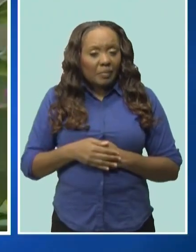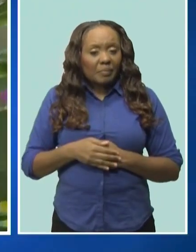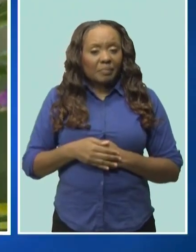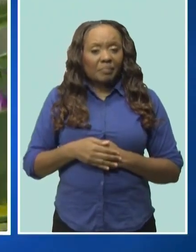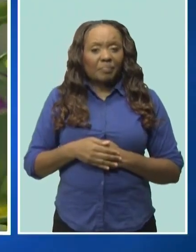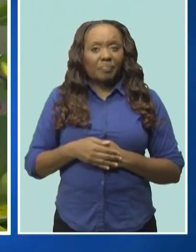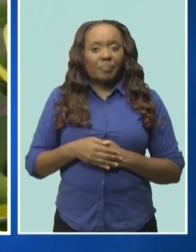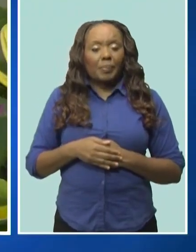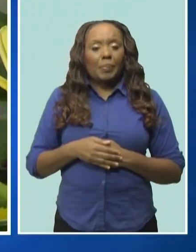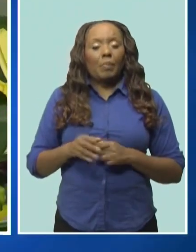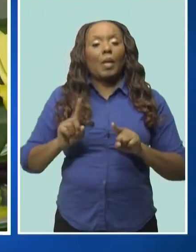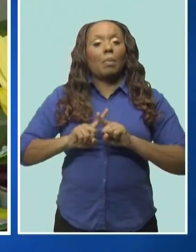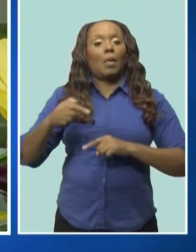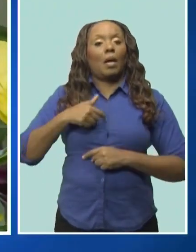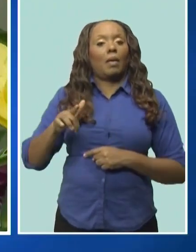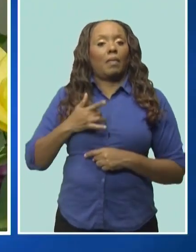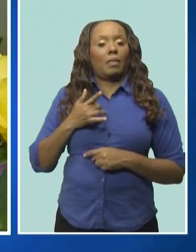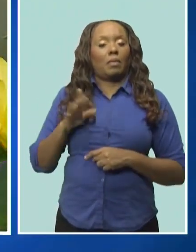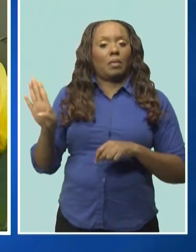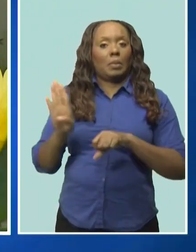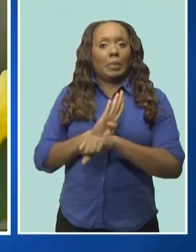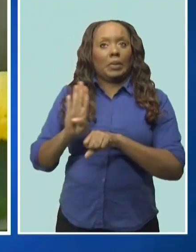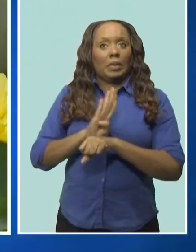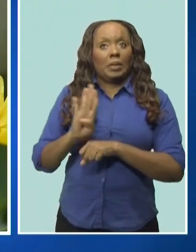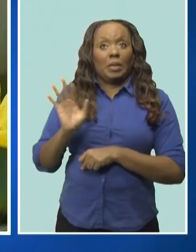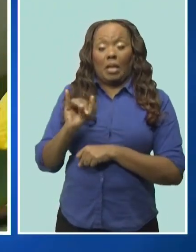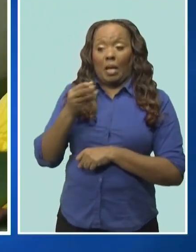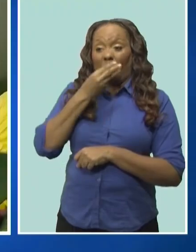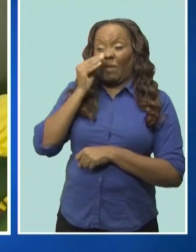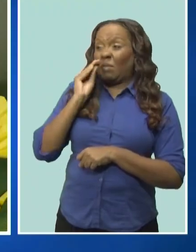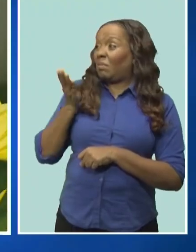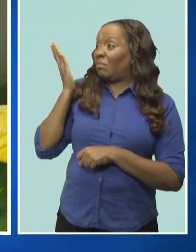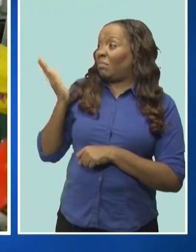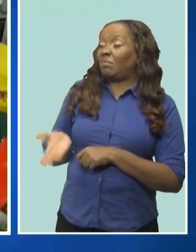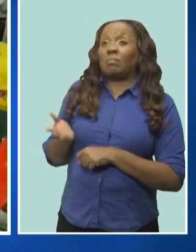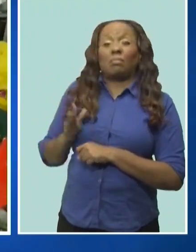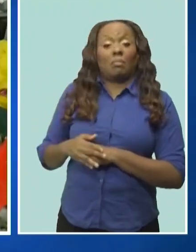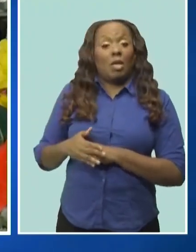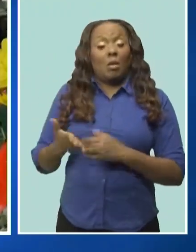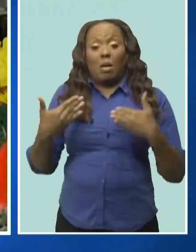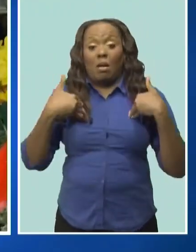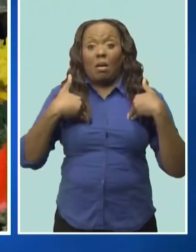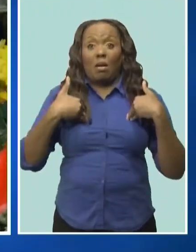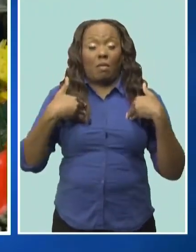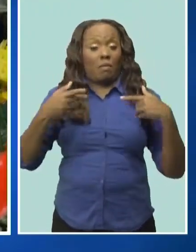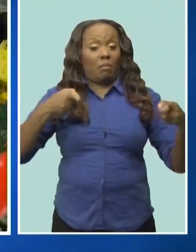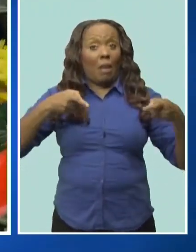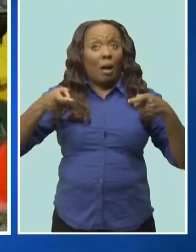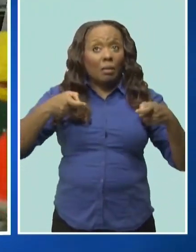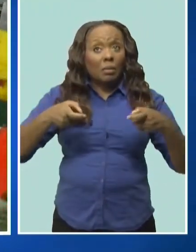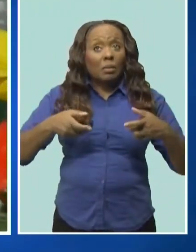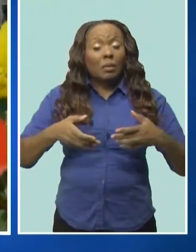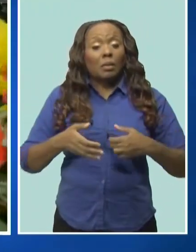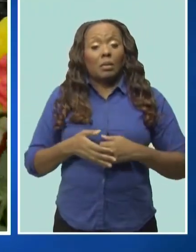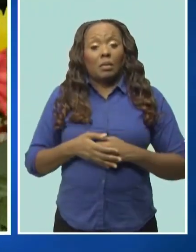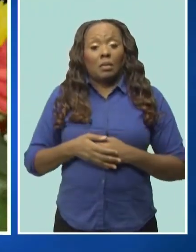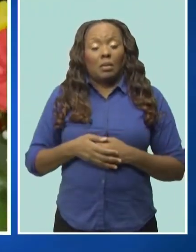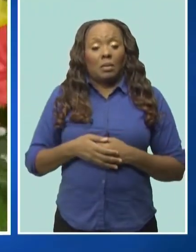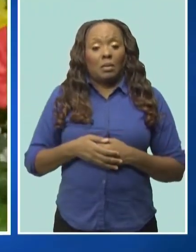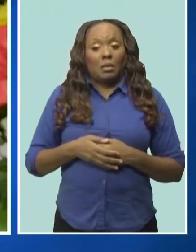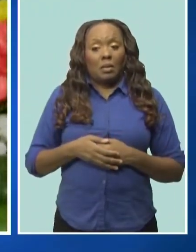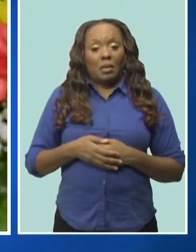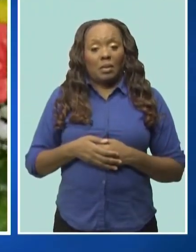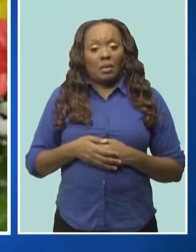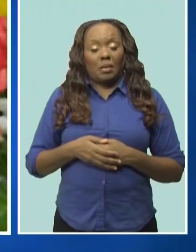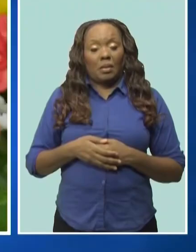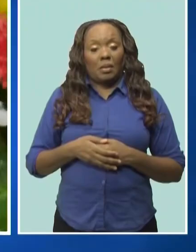that a business like this, with a management youth that can be